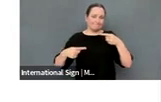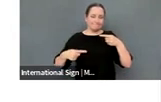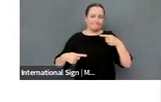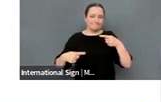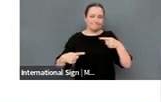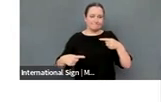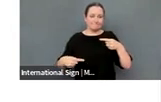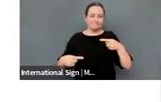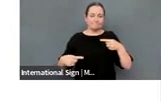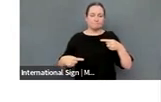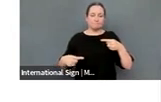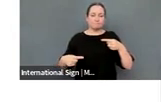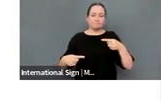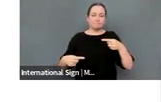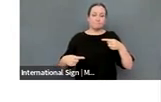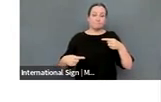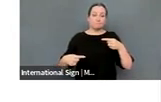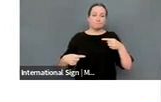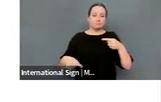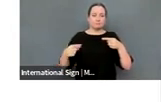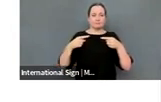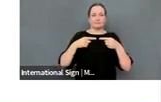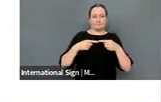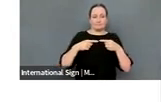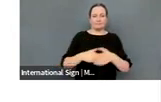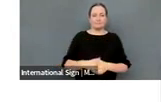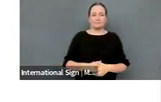especially address gender-specific risks.